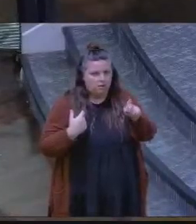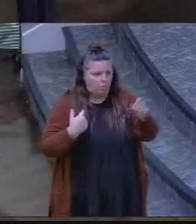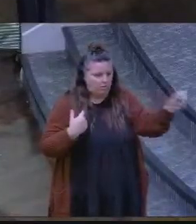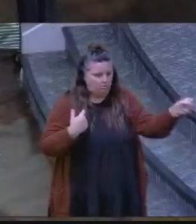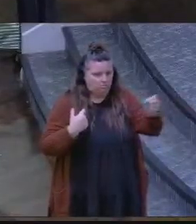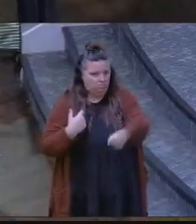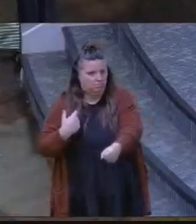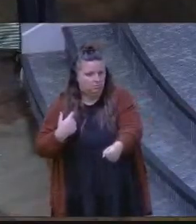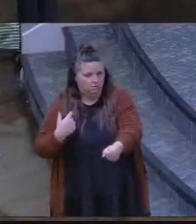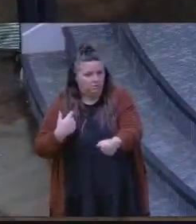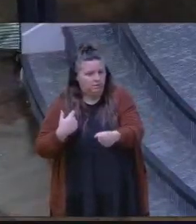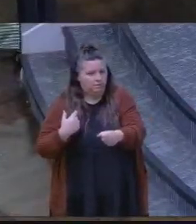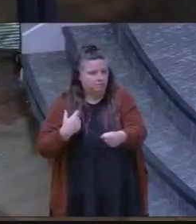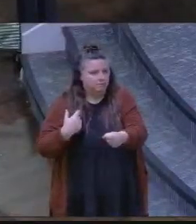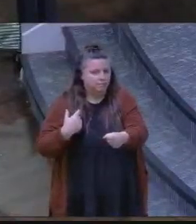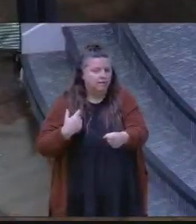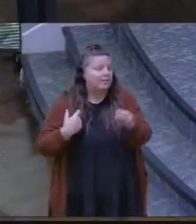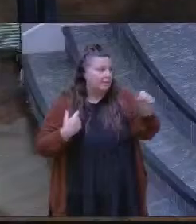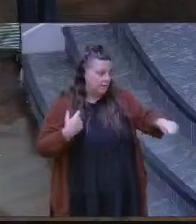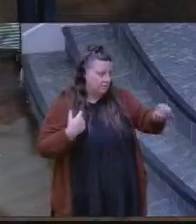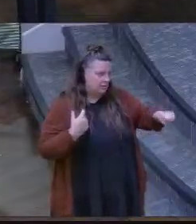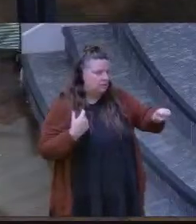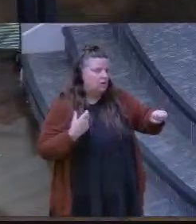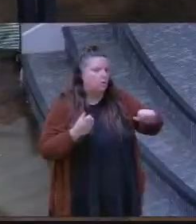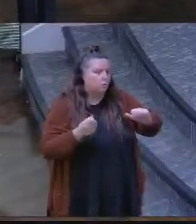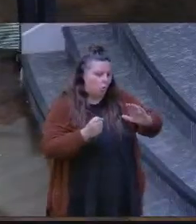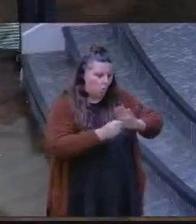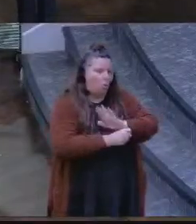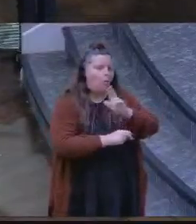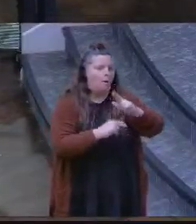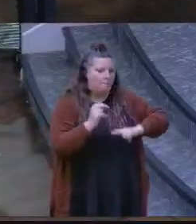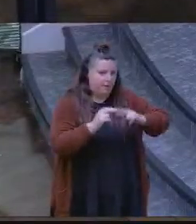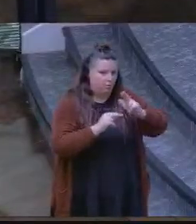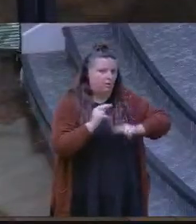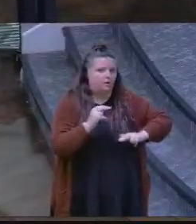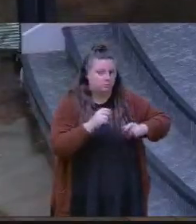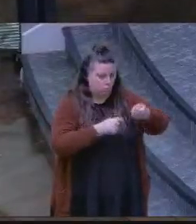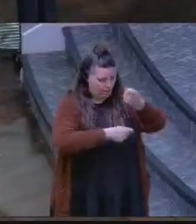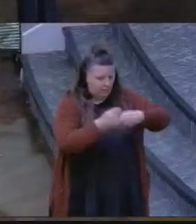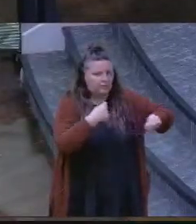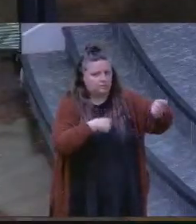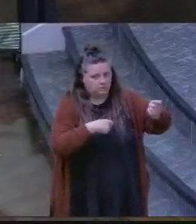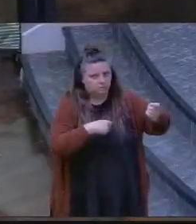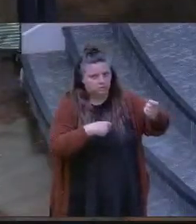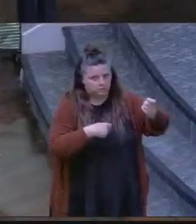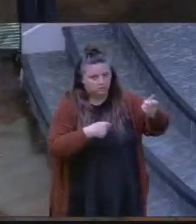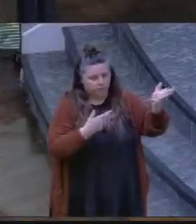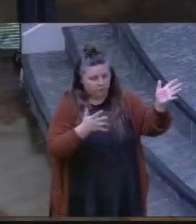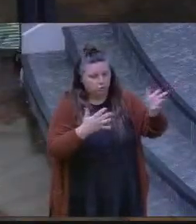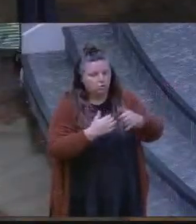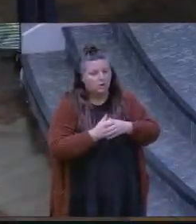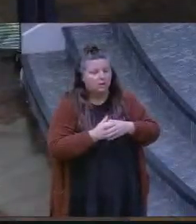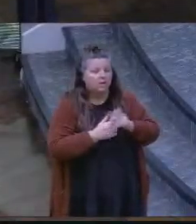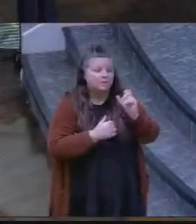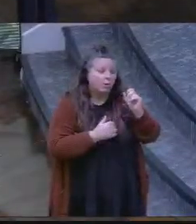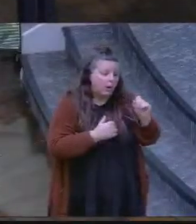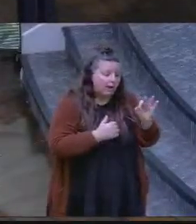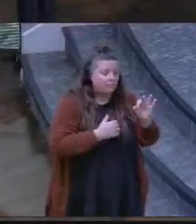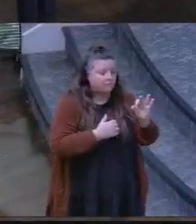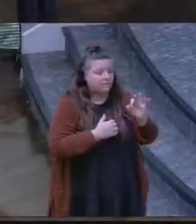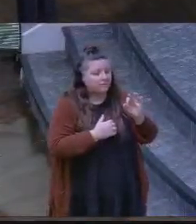The whole set building itself has been replaced. Now, to your point, if an individual classroom breaks